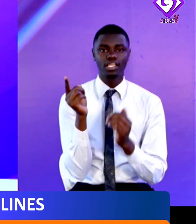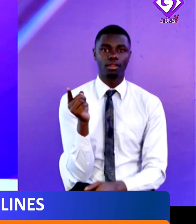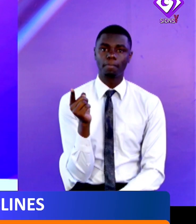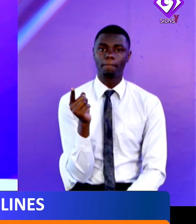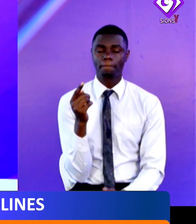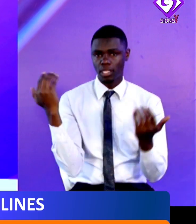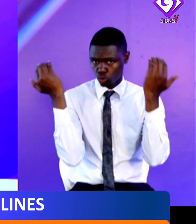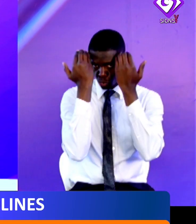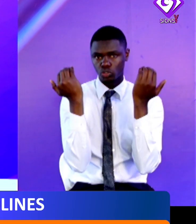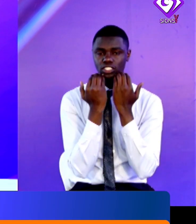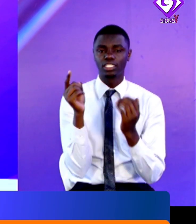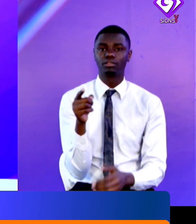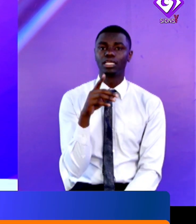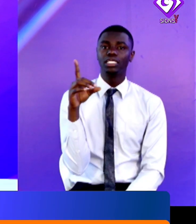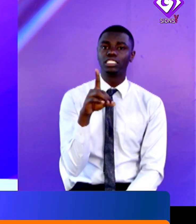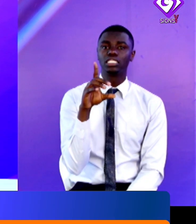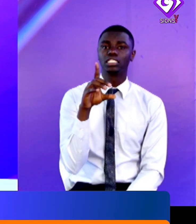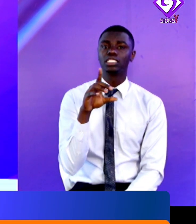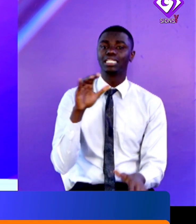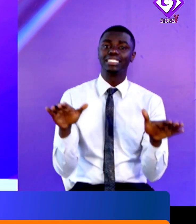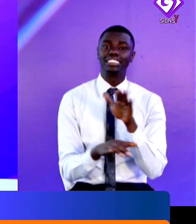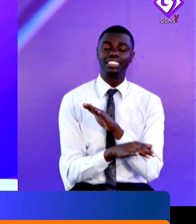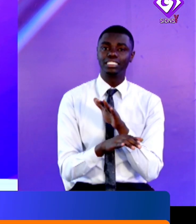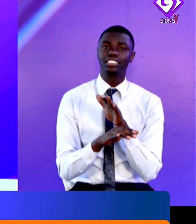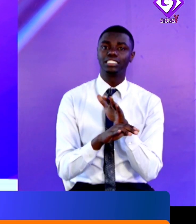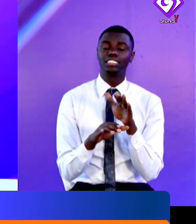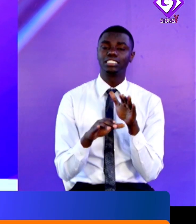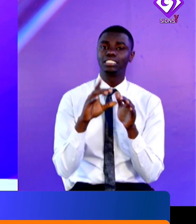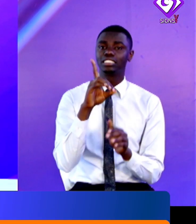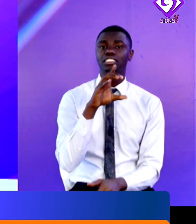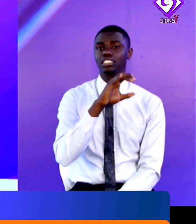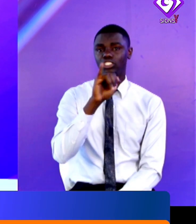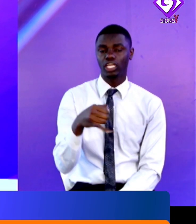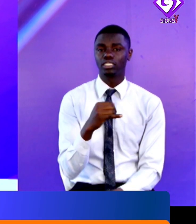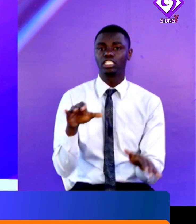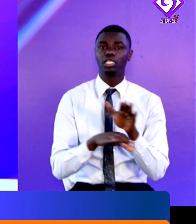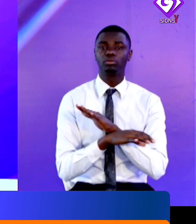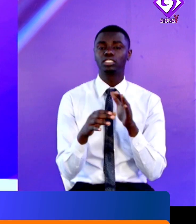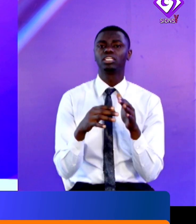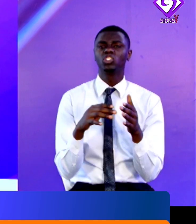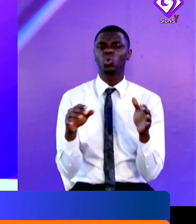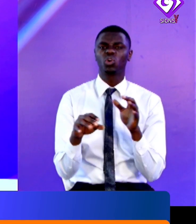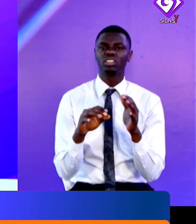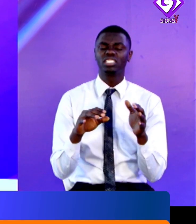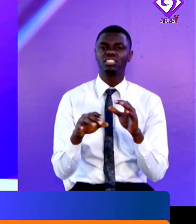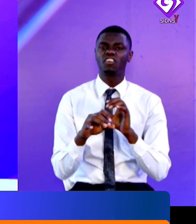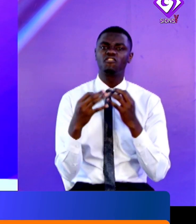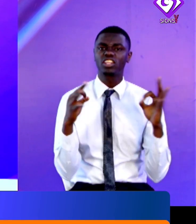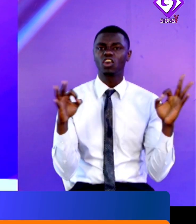or matters judiciary, DCJ, Deputy Chief Justice Mwilu, cleared of misconduct charge